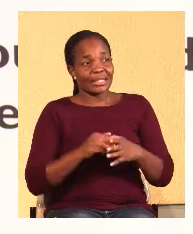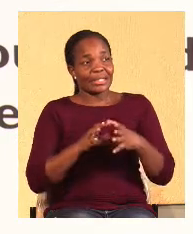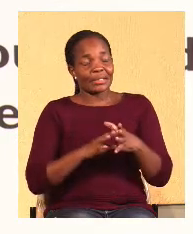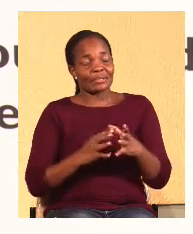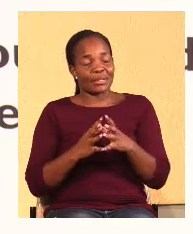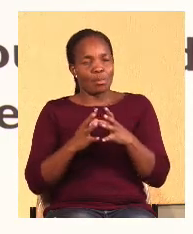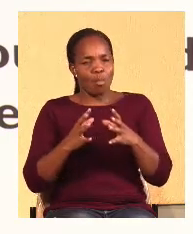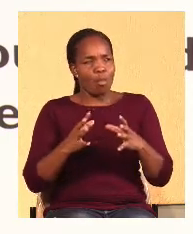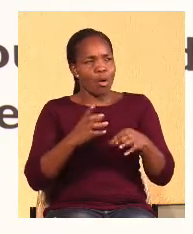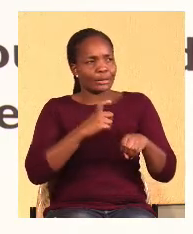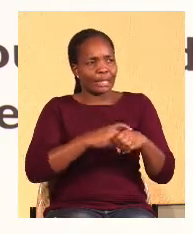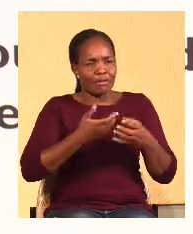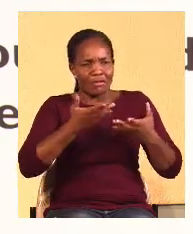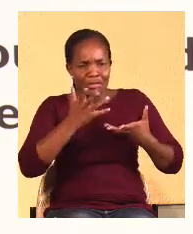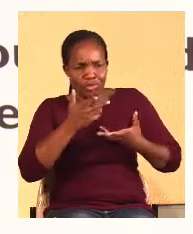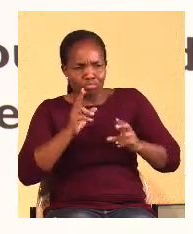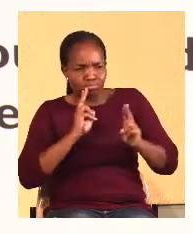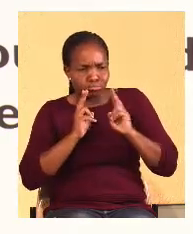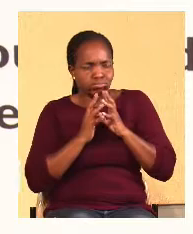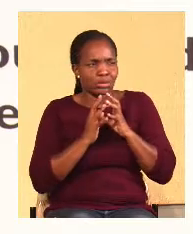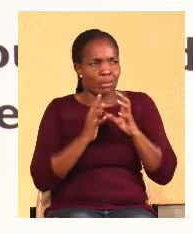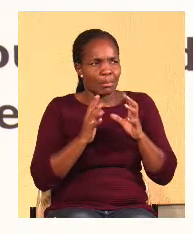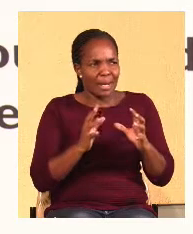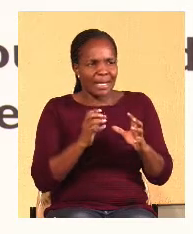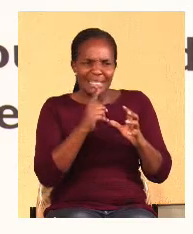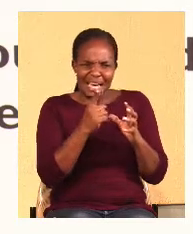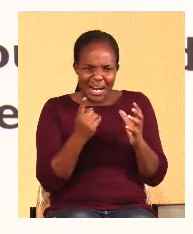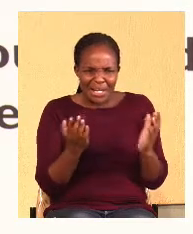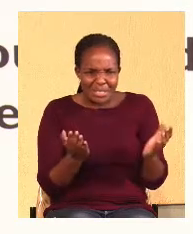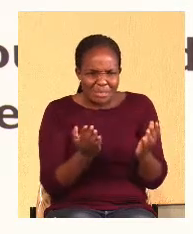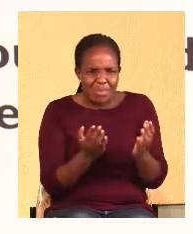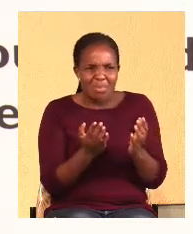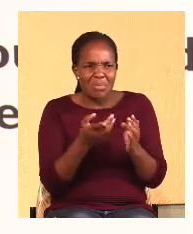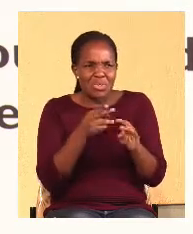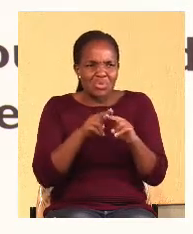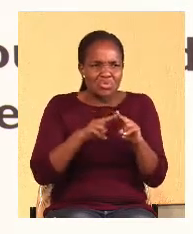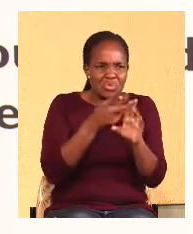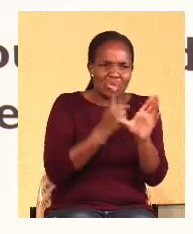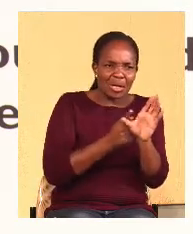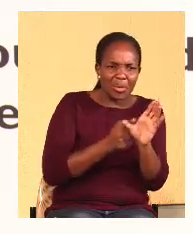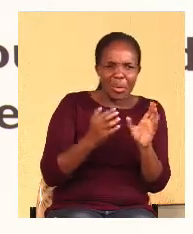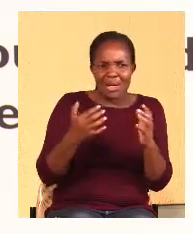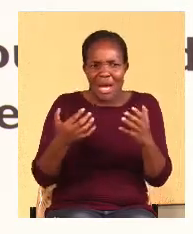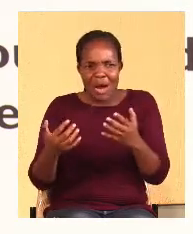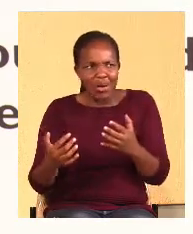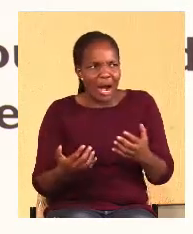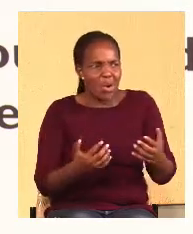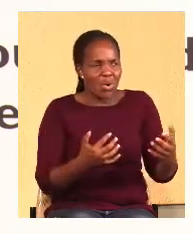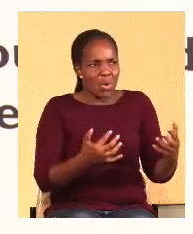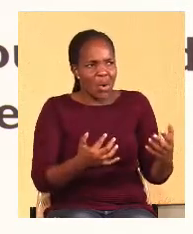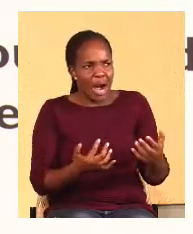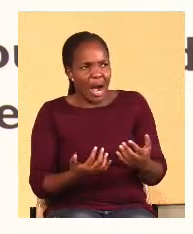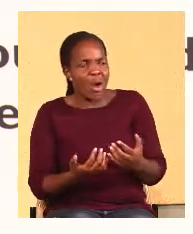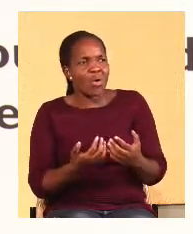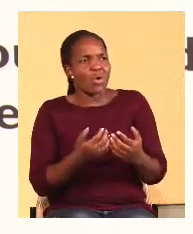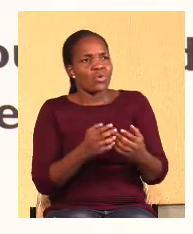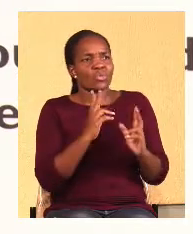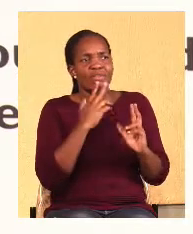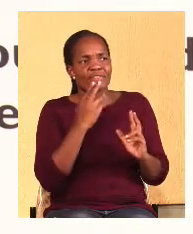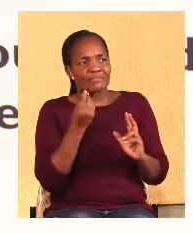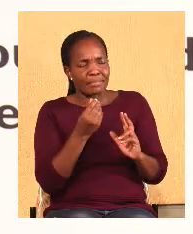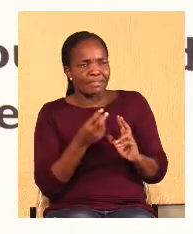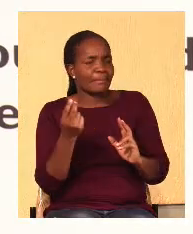debate whether or not this is now promoting a certain ideology, capitalism versus socialism and so forth. And those are